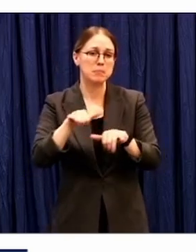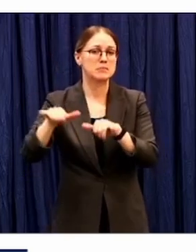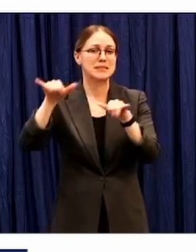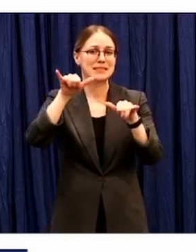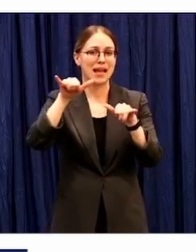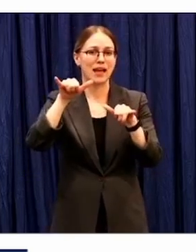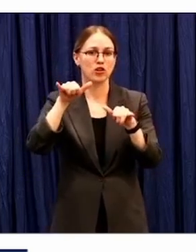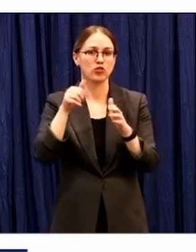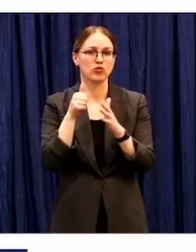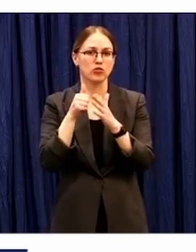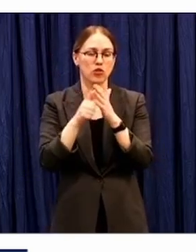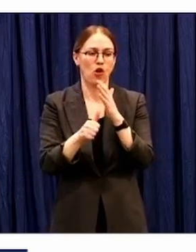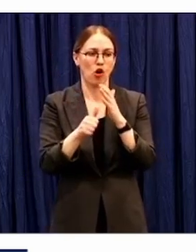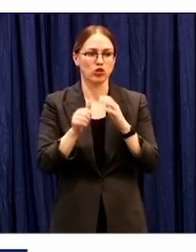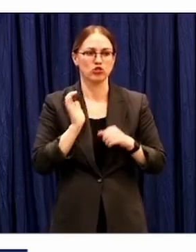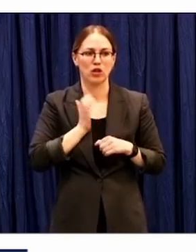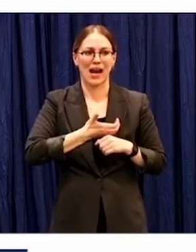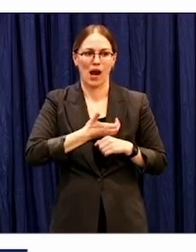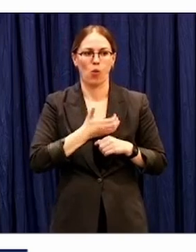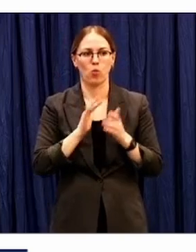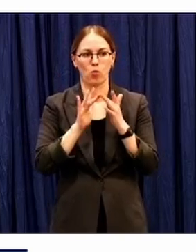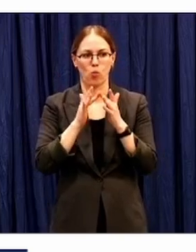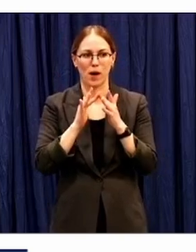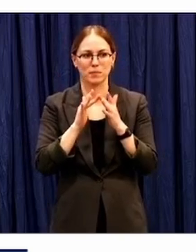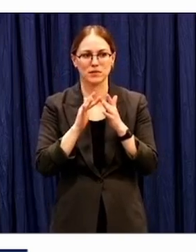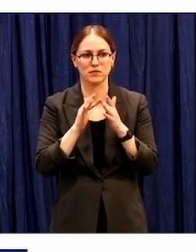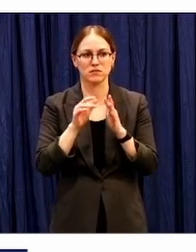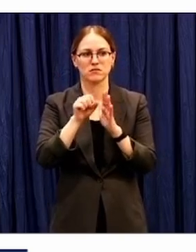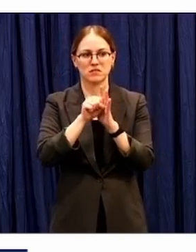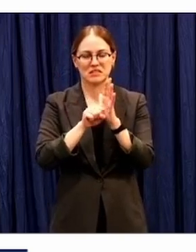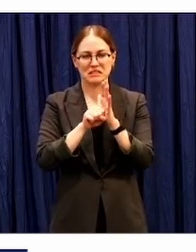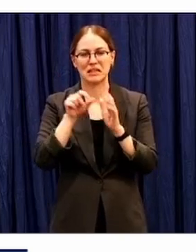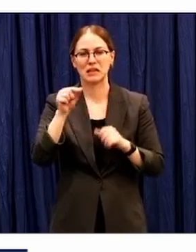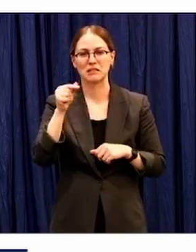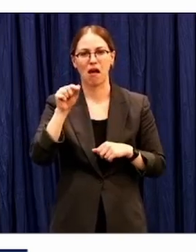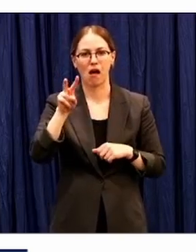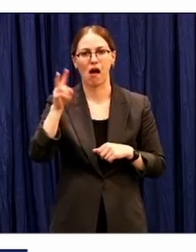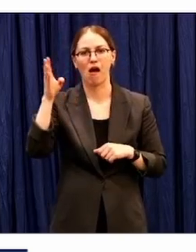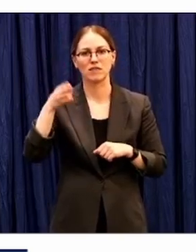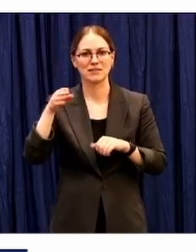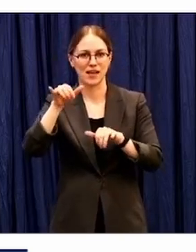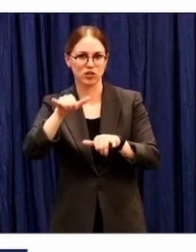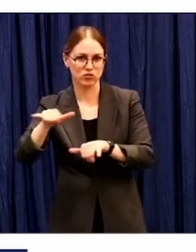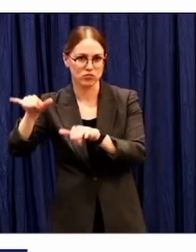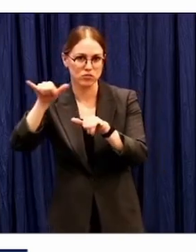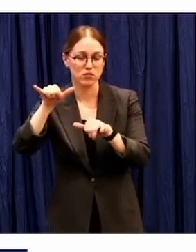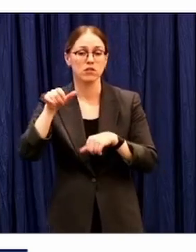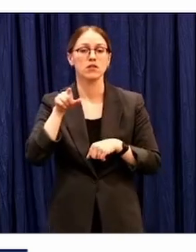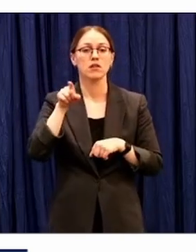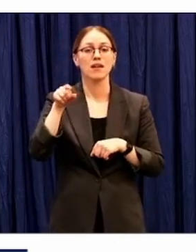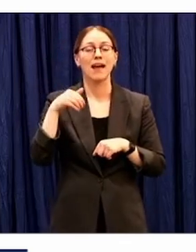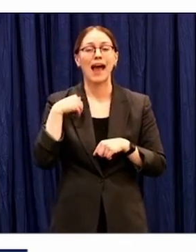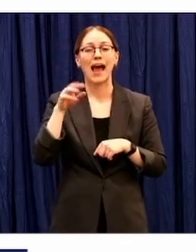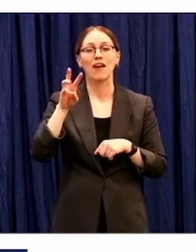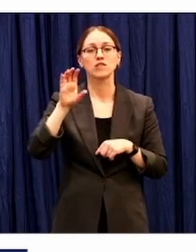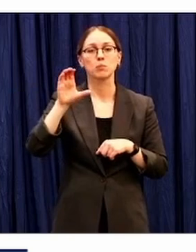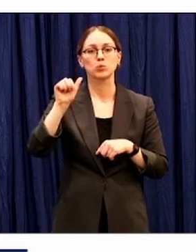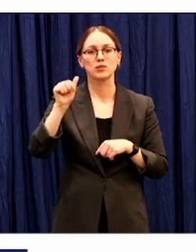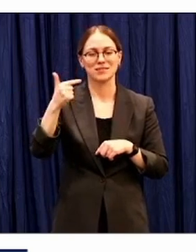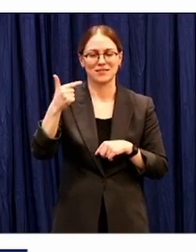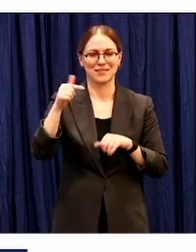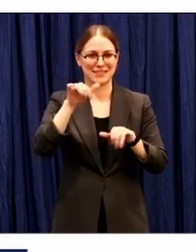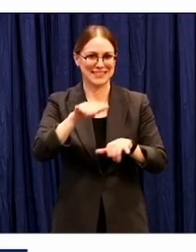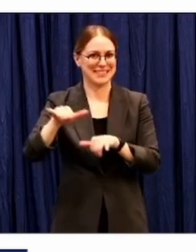on michigan.gov/standards. It states, the State of Michigan has adopted WCAG 2.1 level AA as our standard for